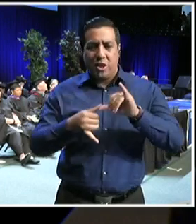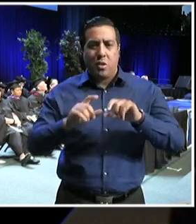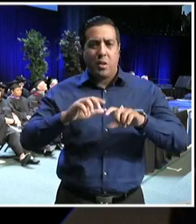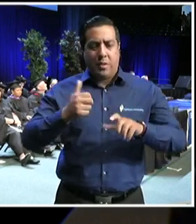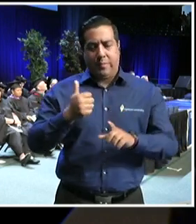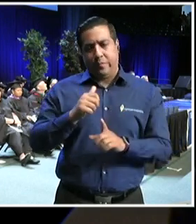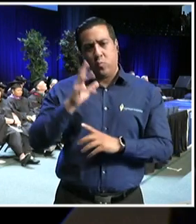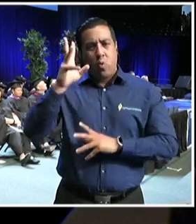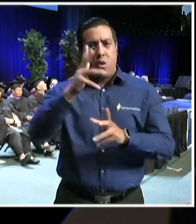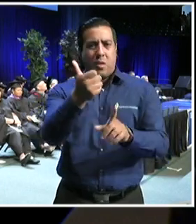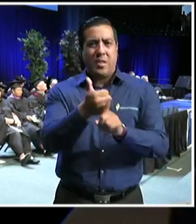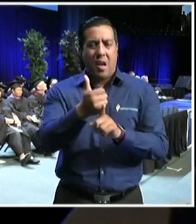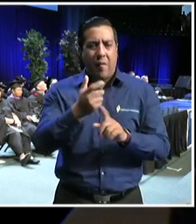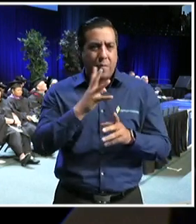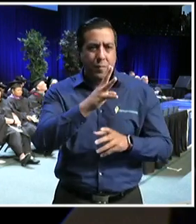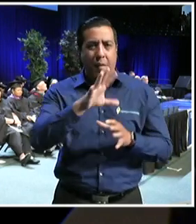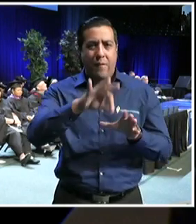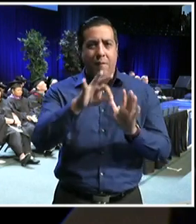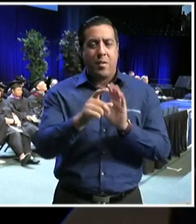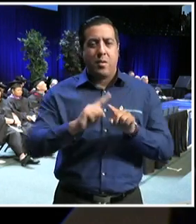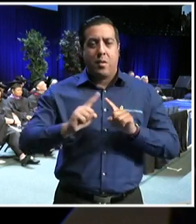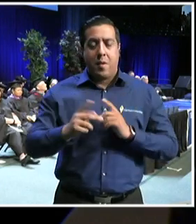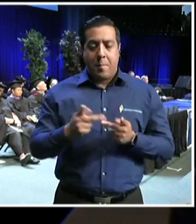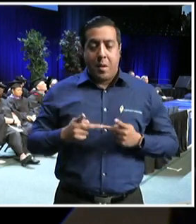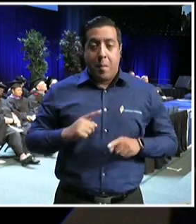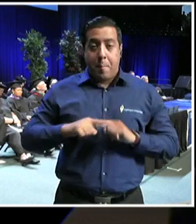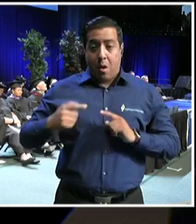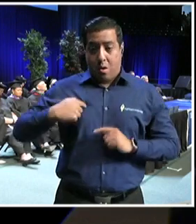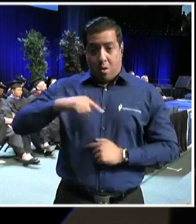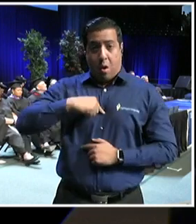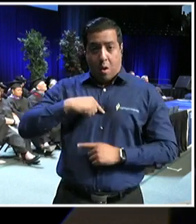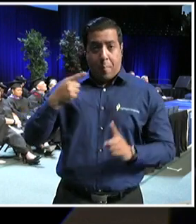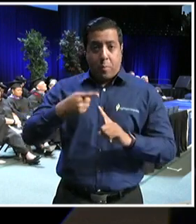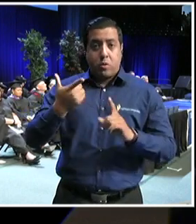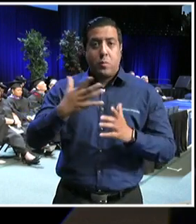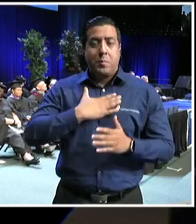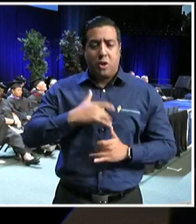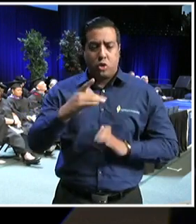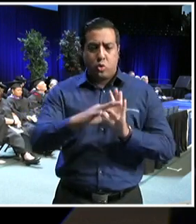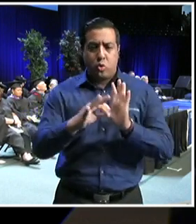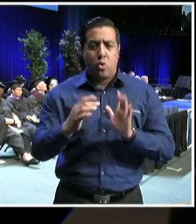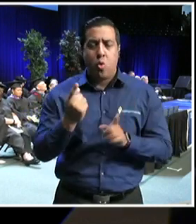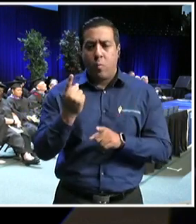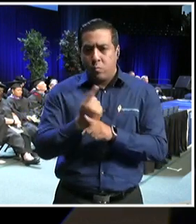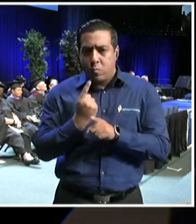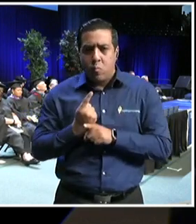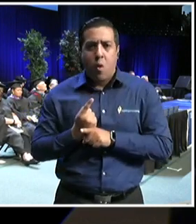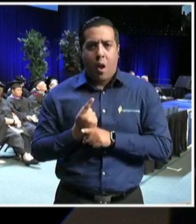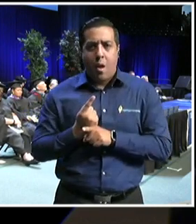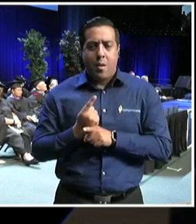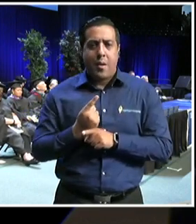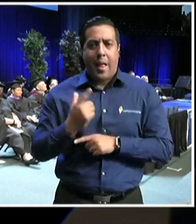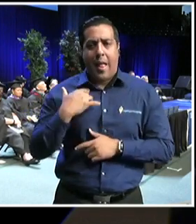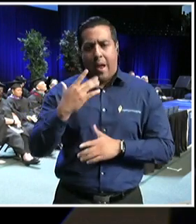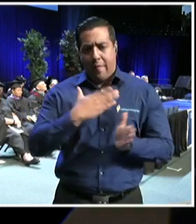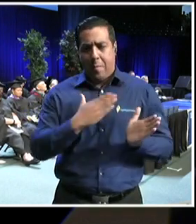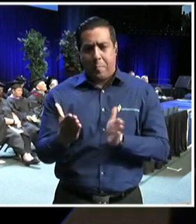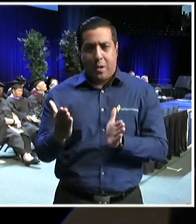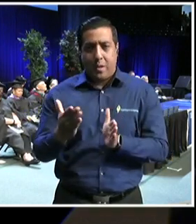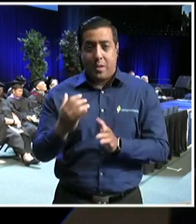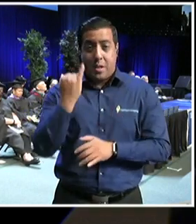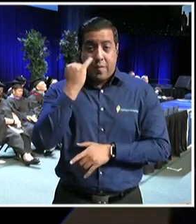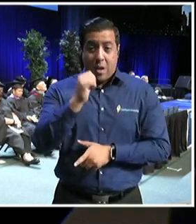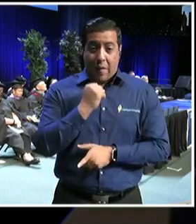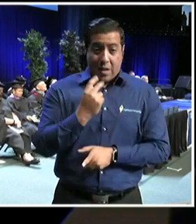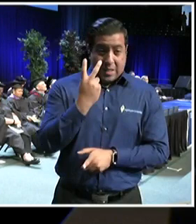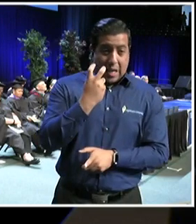to discovery. But it becomes our choice at this point, so choose wisely and have a plan. When in doubt, keep Mr.